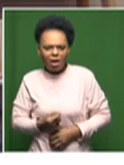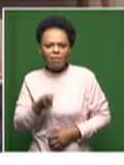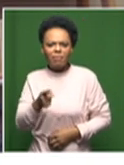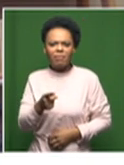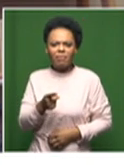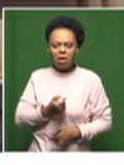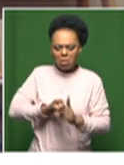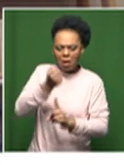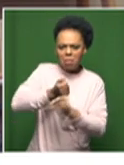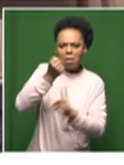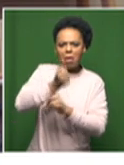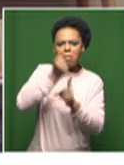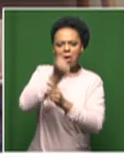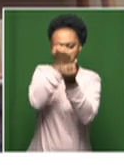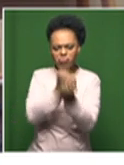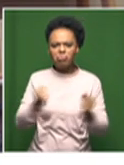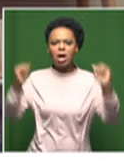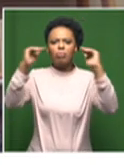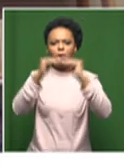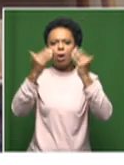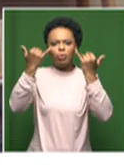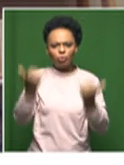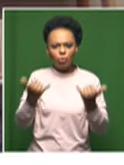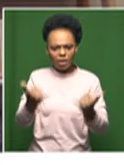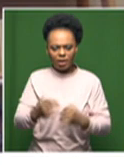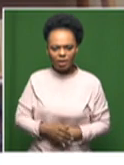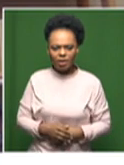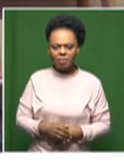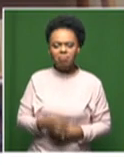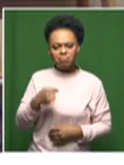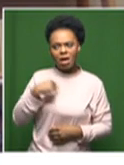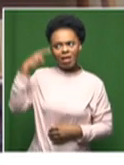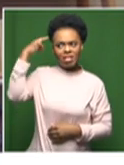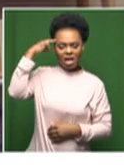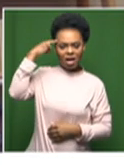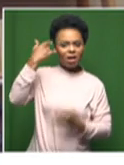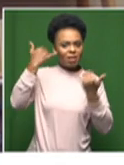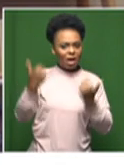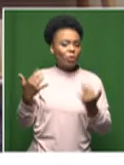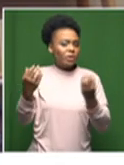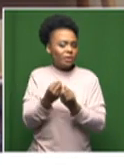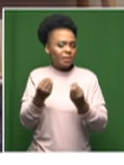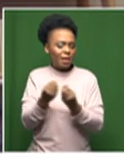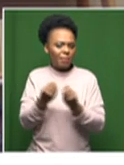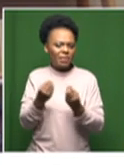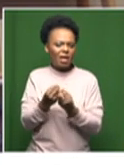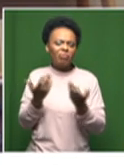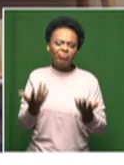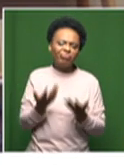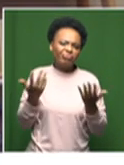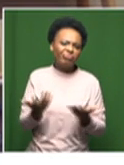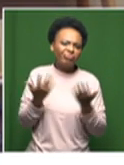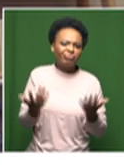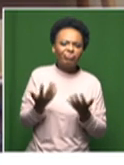the democracy that we have today, and I do think that this is something that we still share. We still want